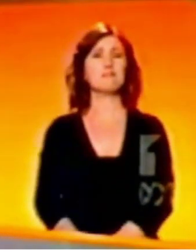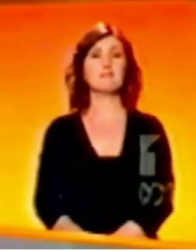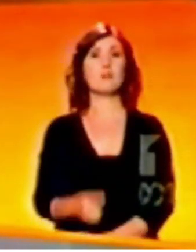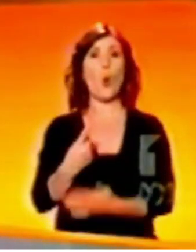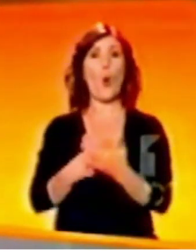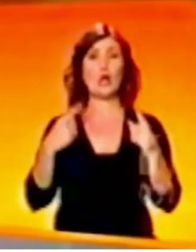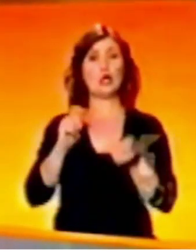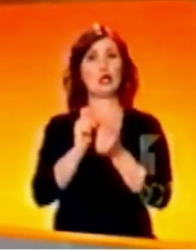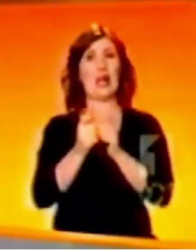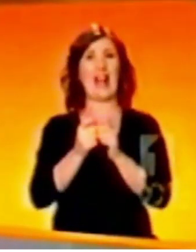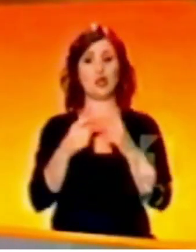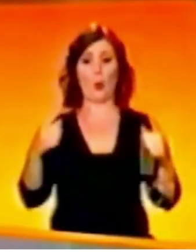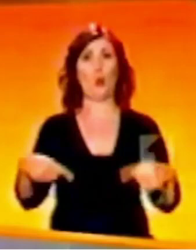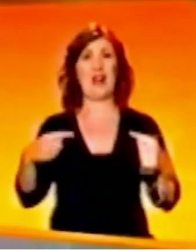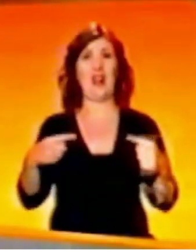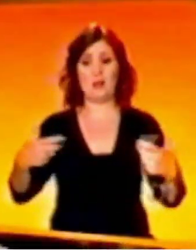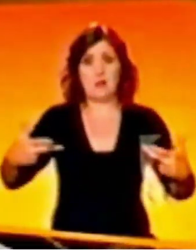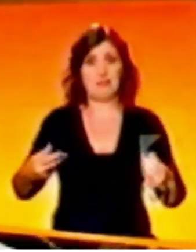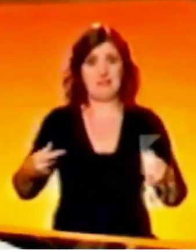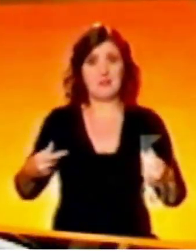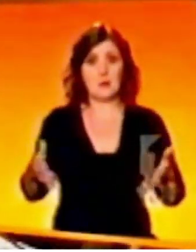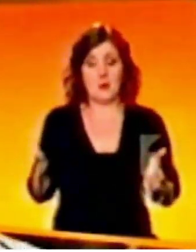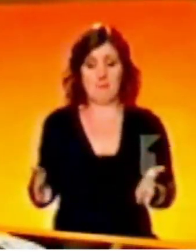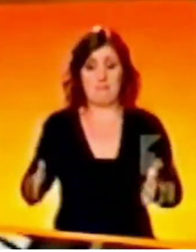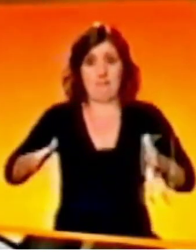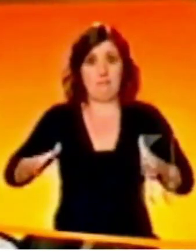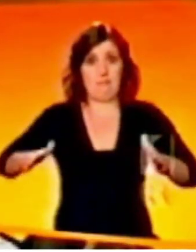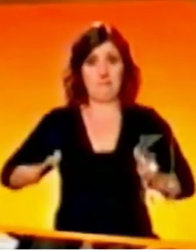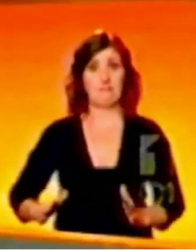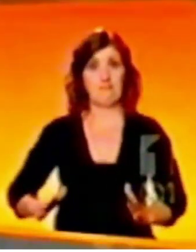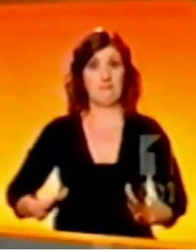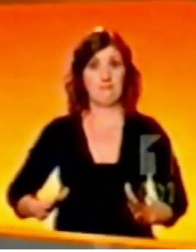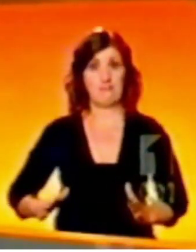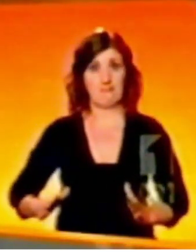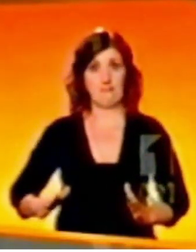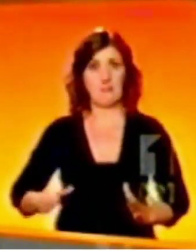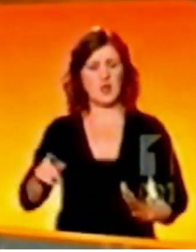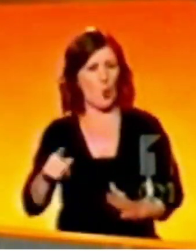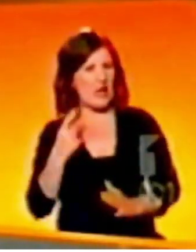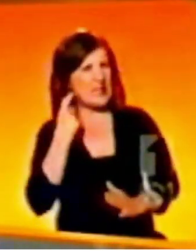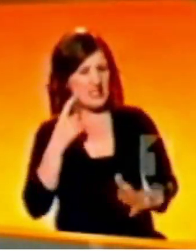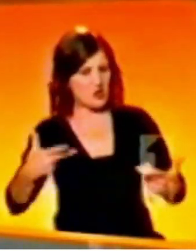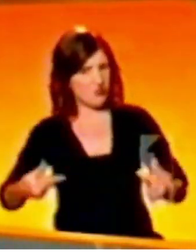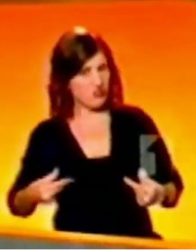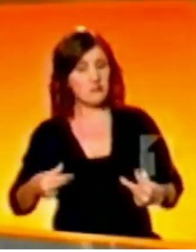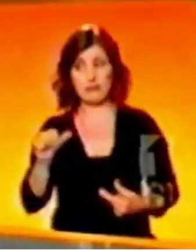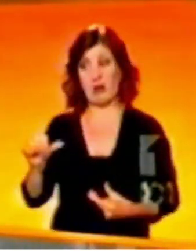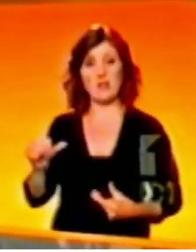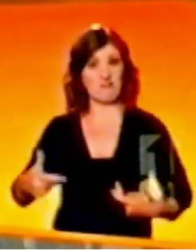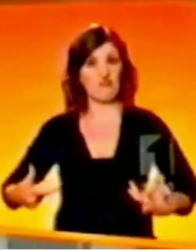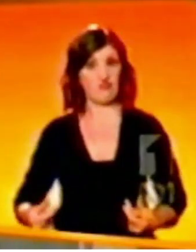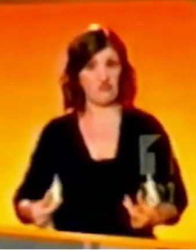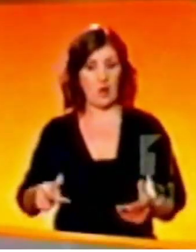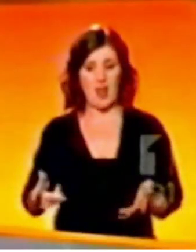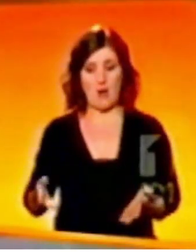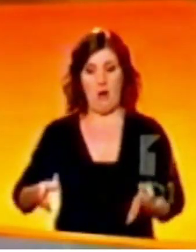the position of the wheel. Yeah, and those wheels, it's simply a matter of pushing in and off they come. Correct. So